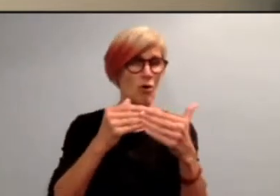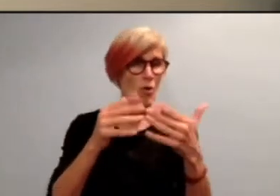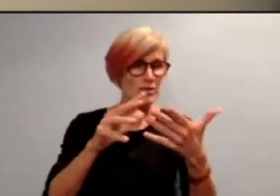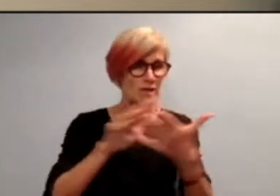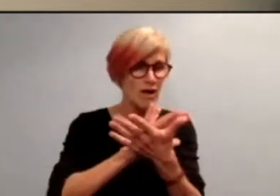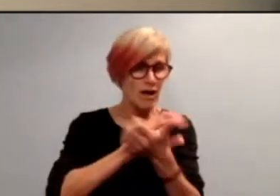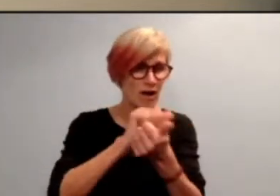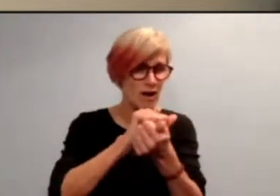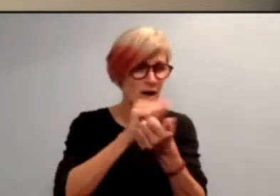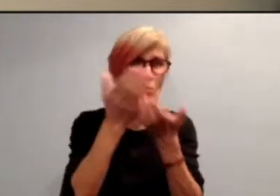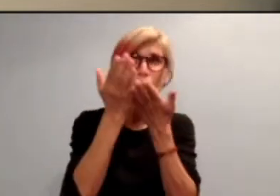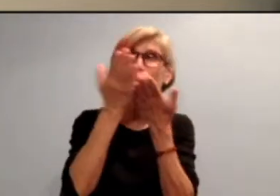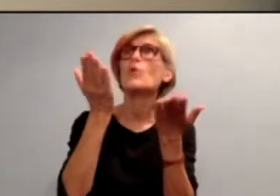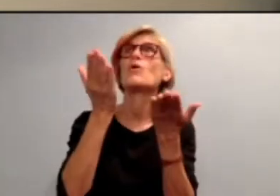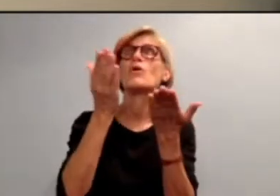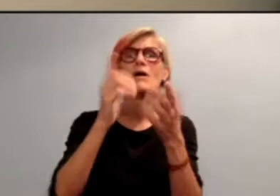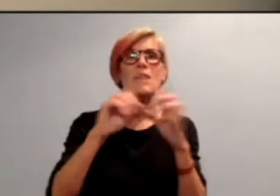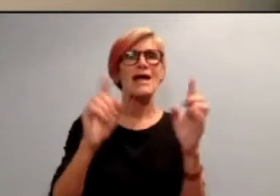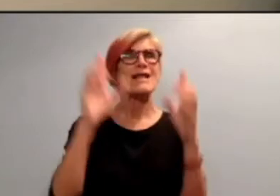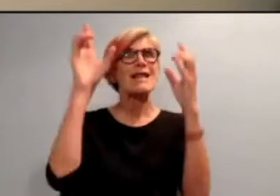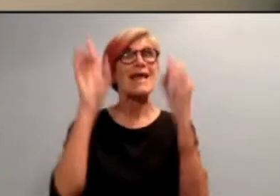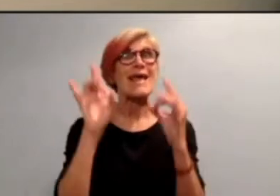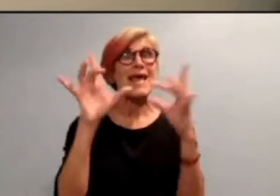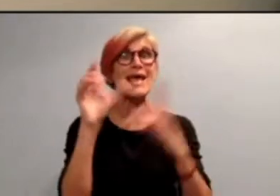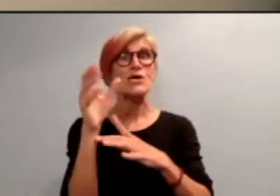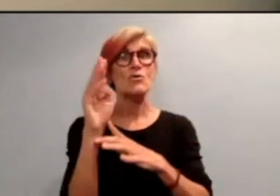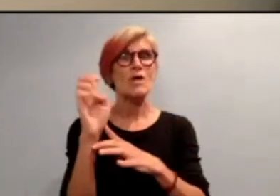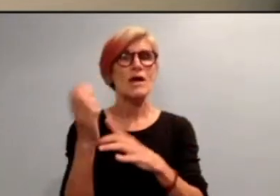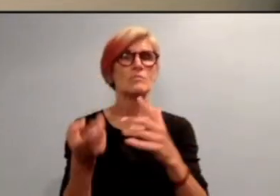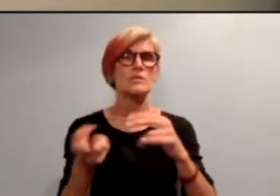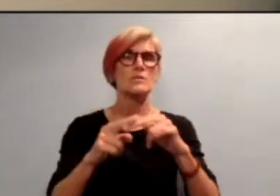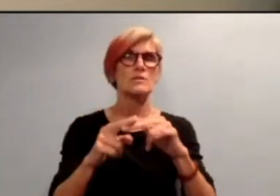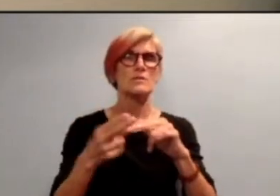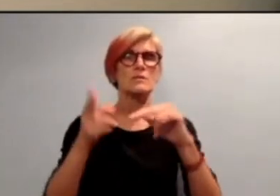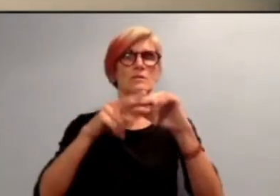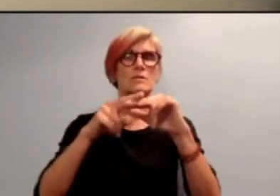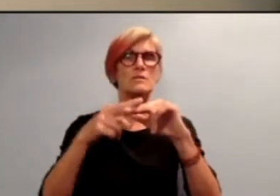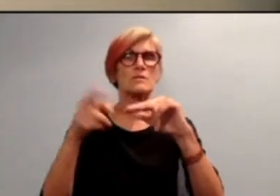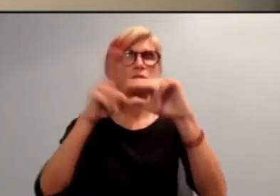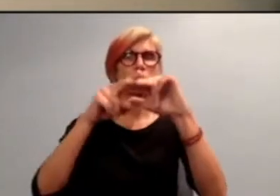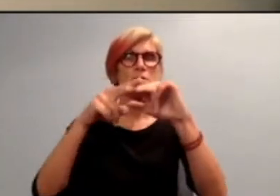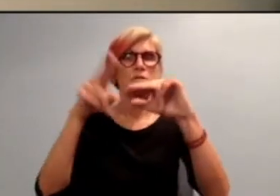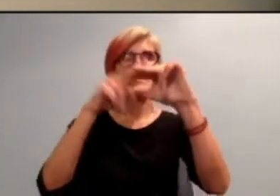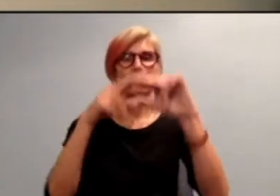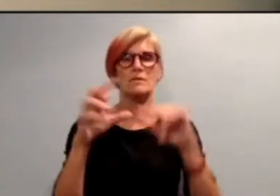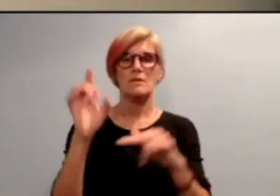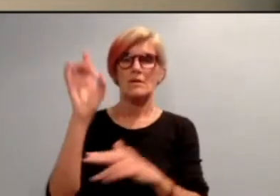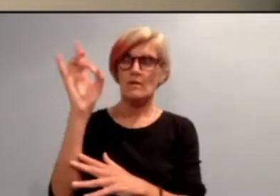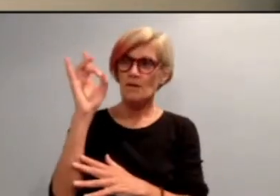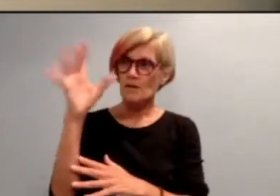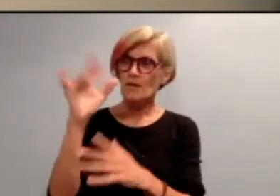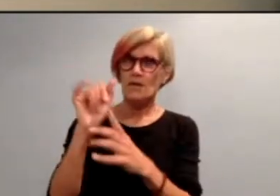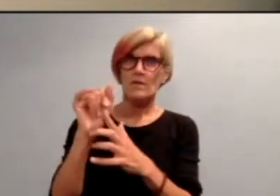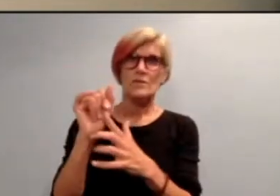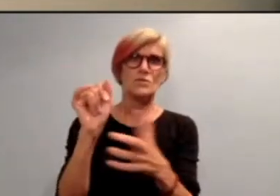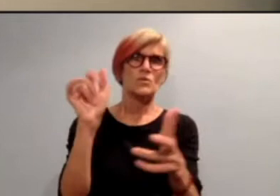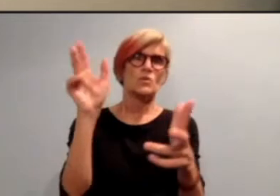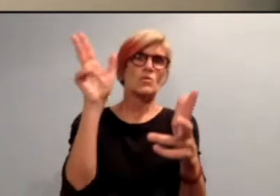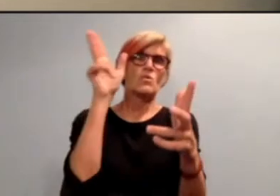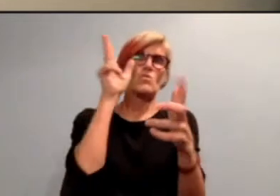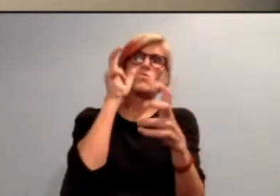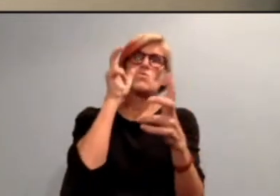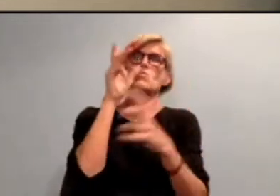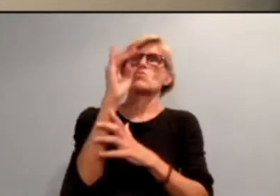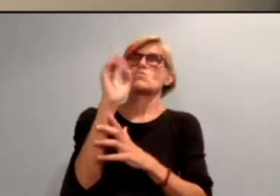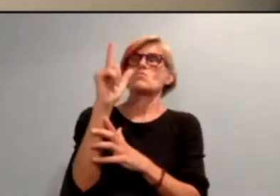crime reported incidents are on the steady rise. It's been painful having to receive racial slurs directed at me and my family